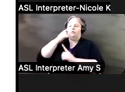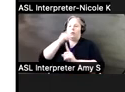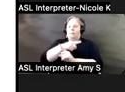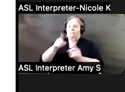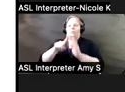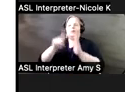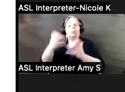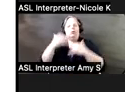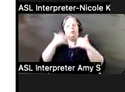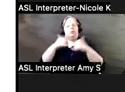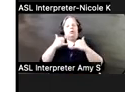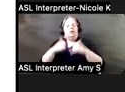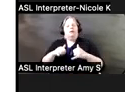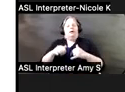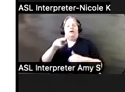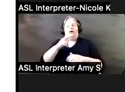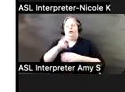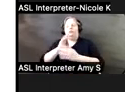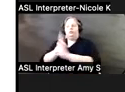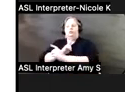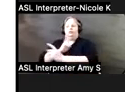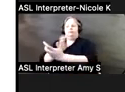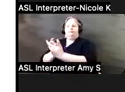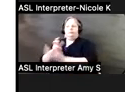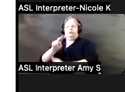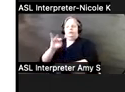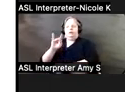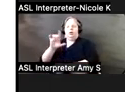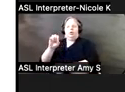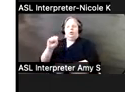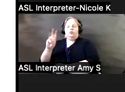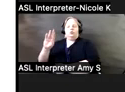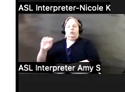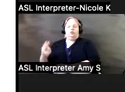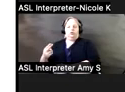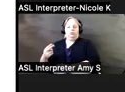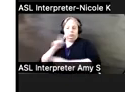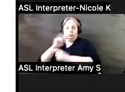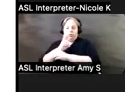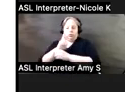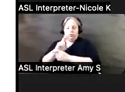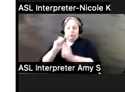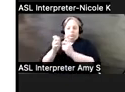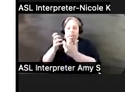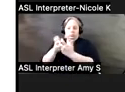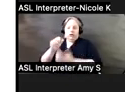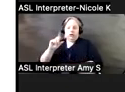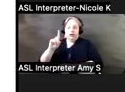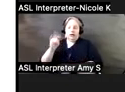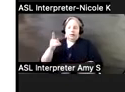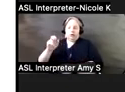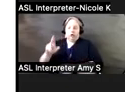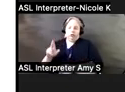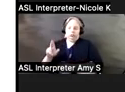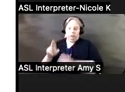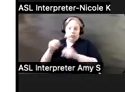to be able to play on the Nintendo Switch? What we can do is use adapters to allow them to do that. So an adapter essentially does is it tricks